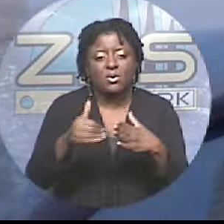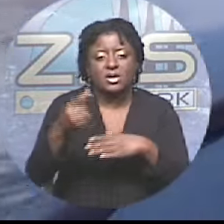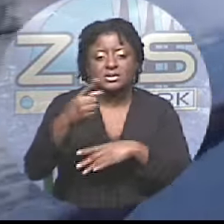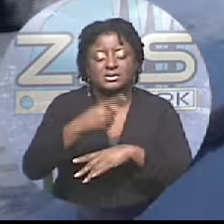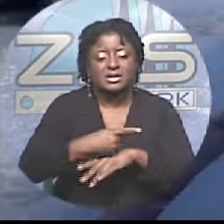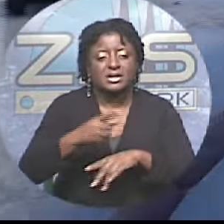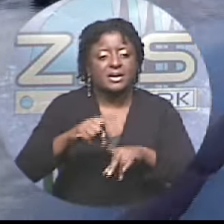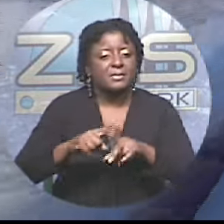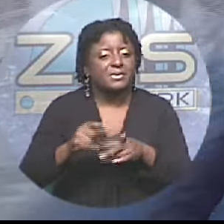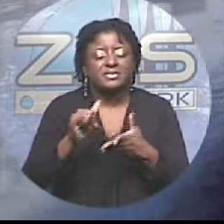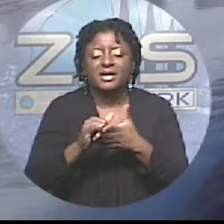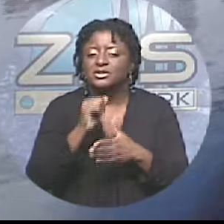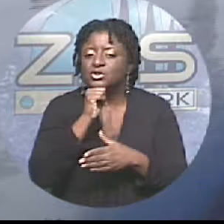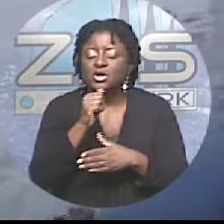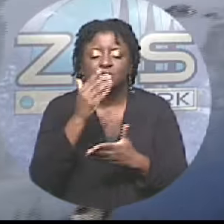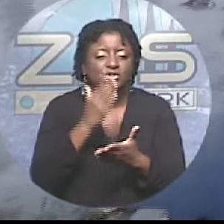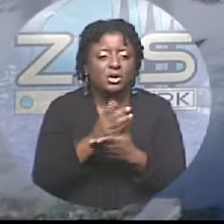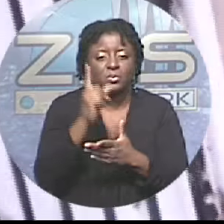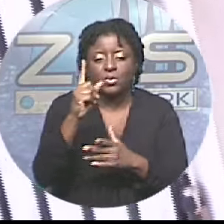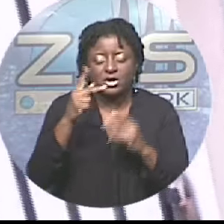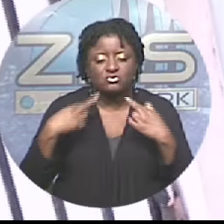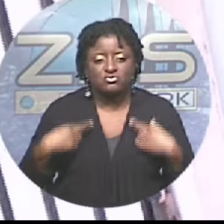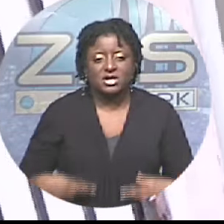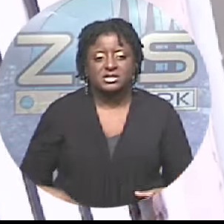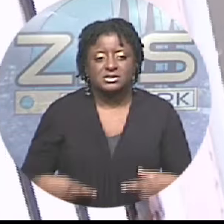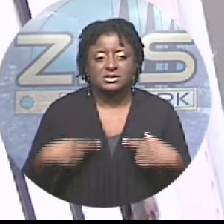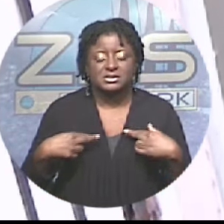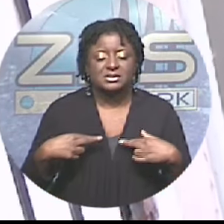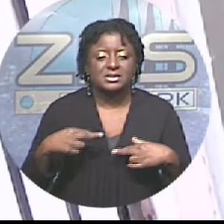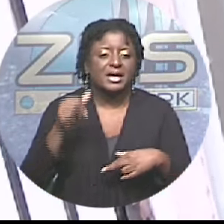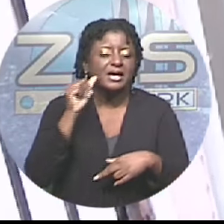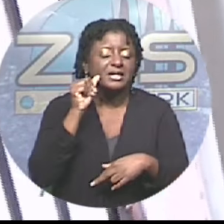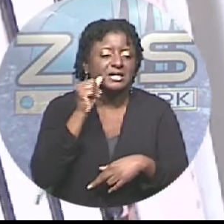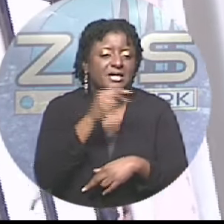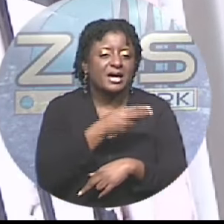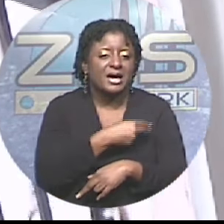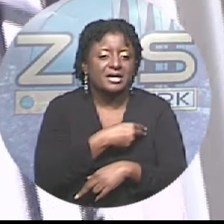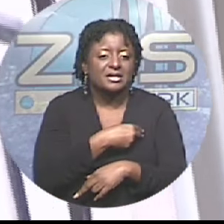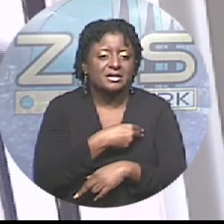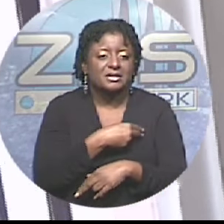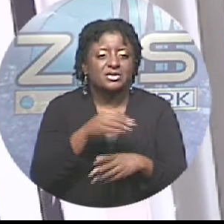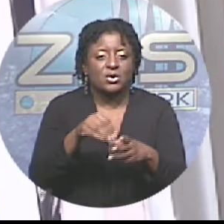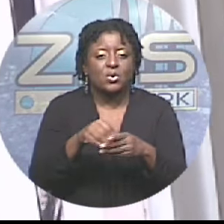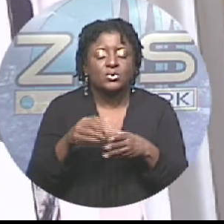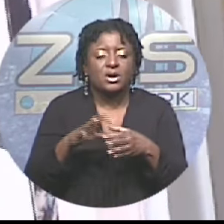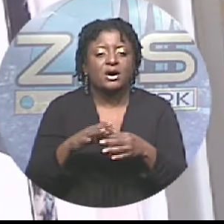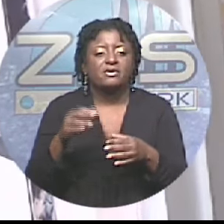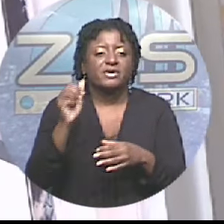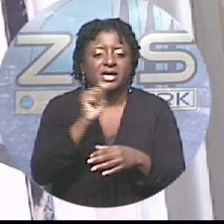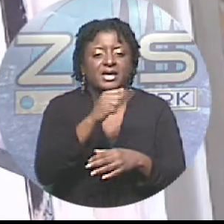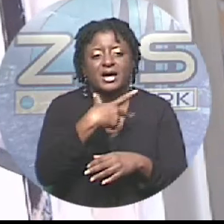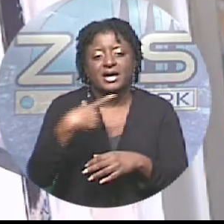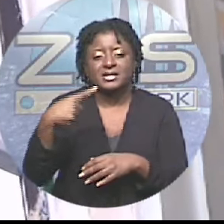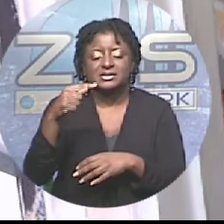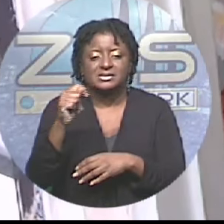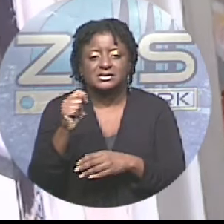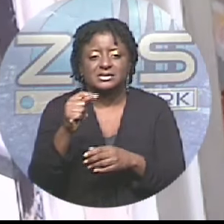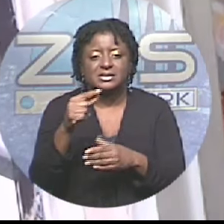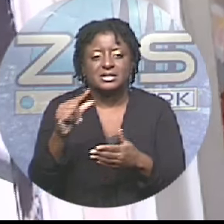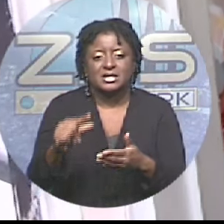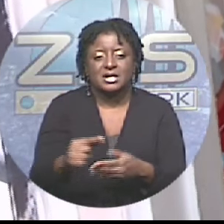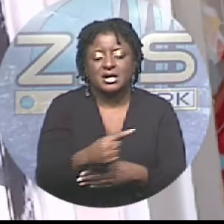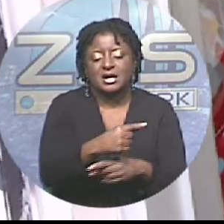located just yards away from where they were working, and Annerly Heiler, the owner of A&T Gardening, from expressing frustration